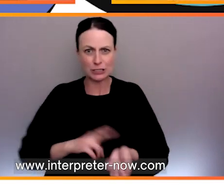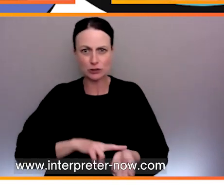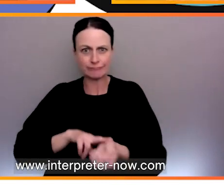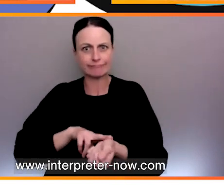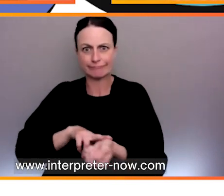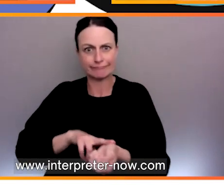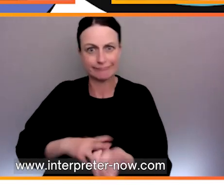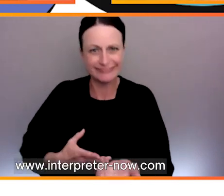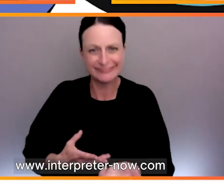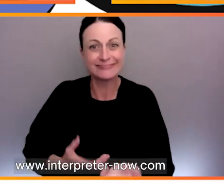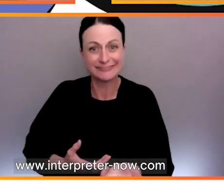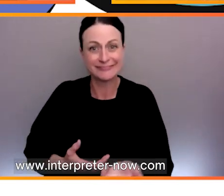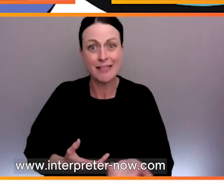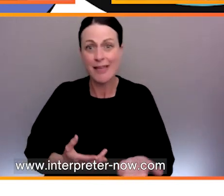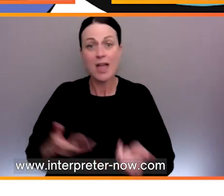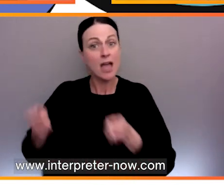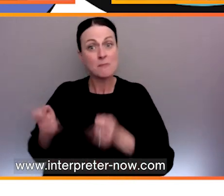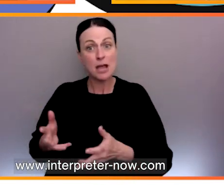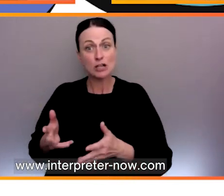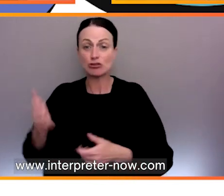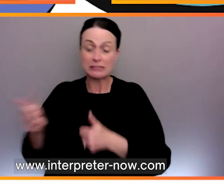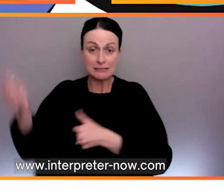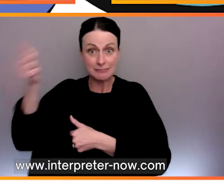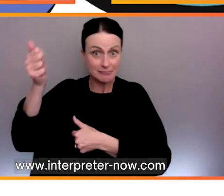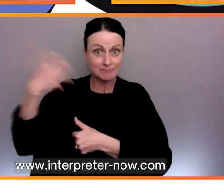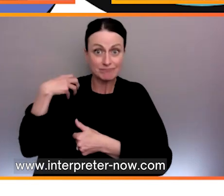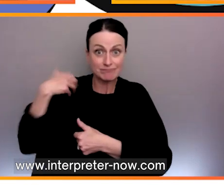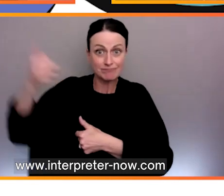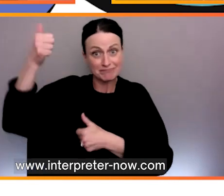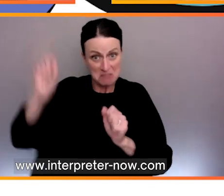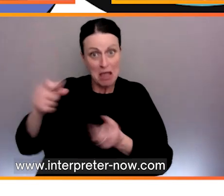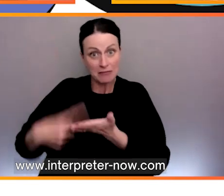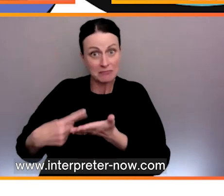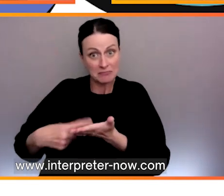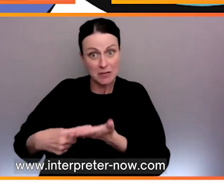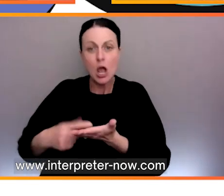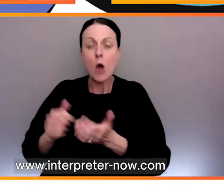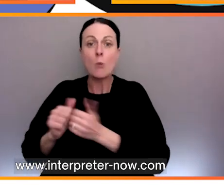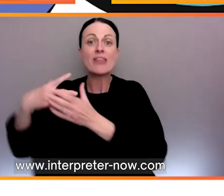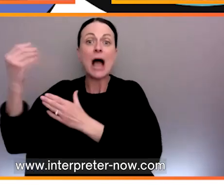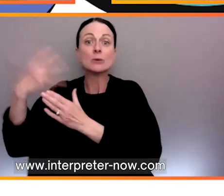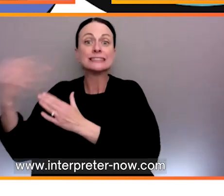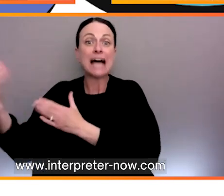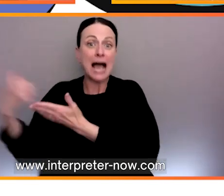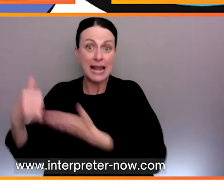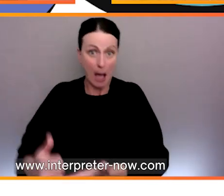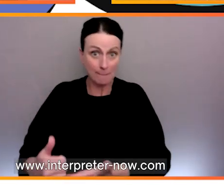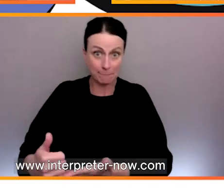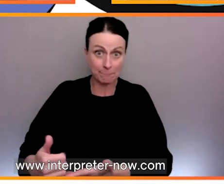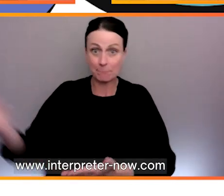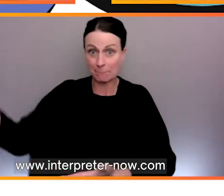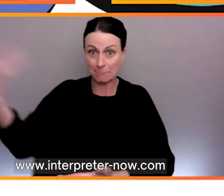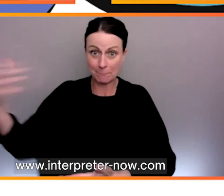start to talk about with outside help. I don't see this happening